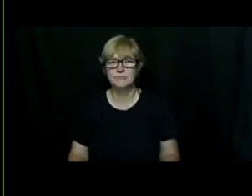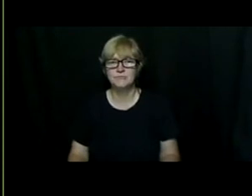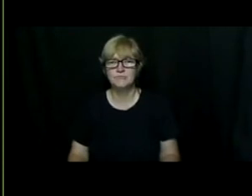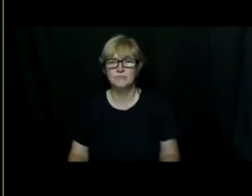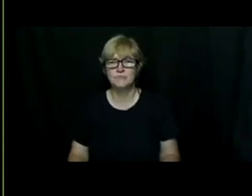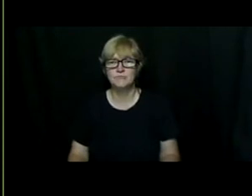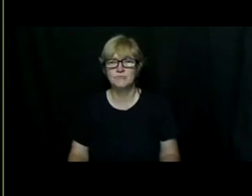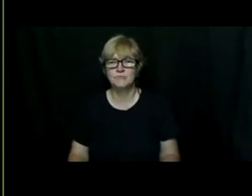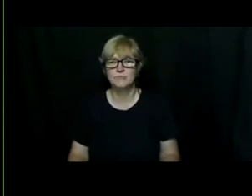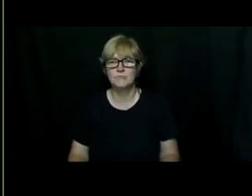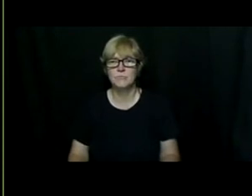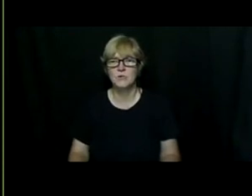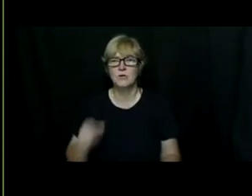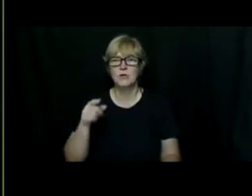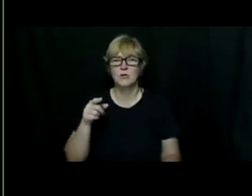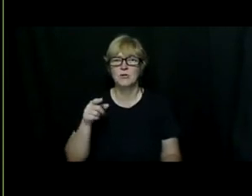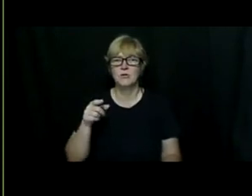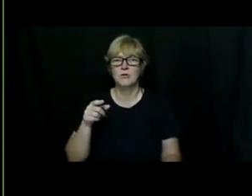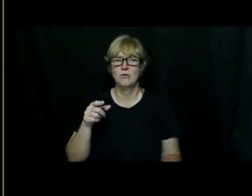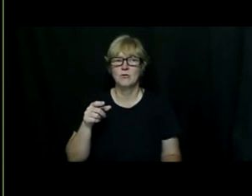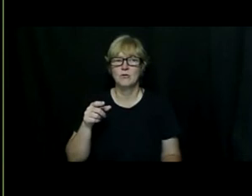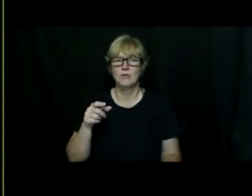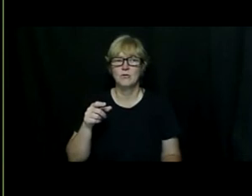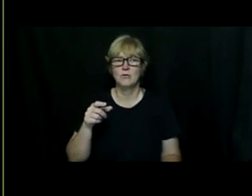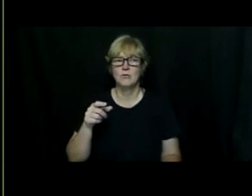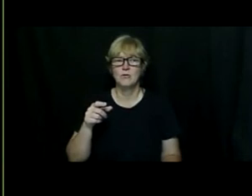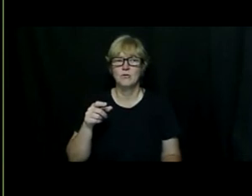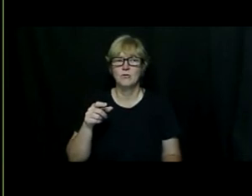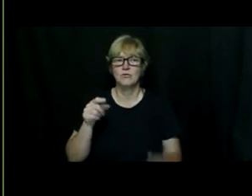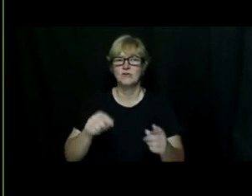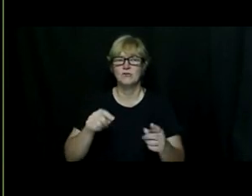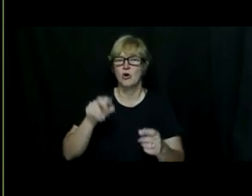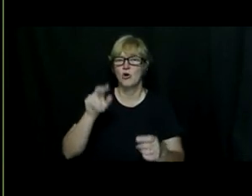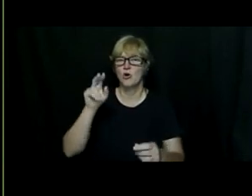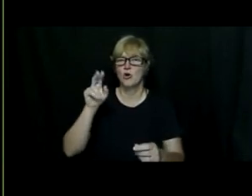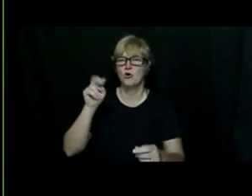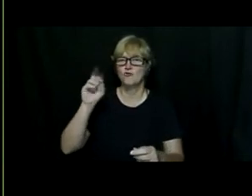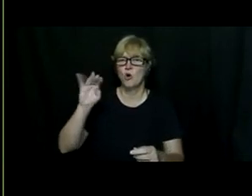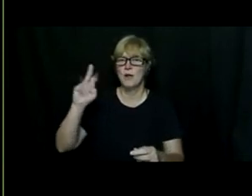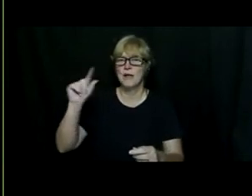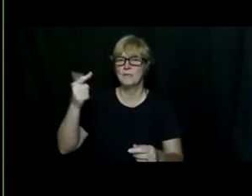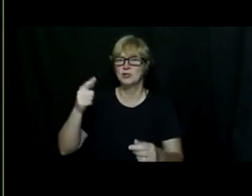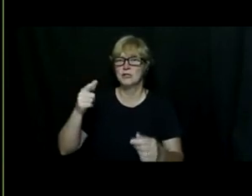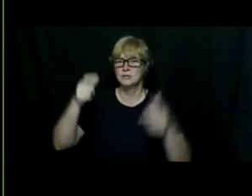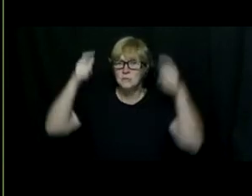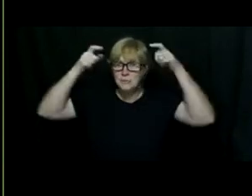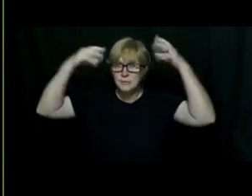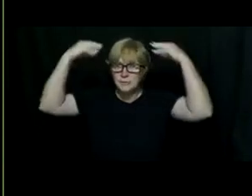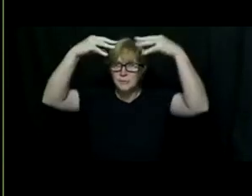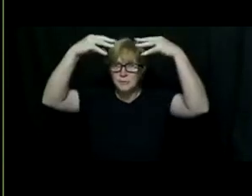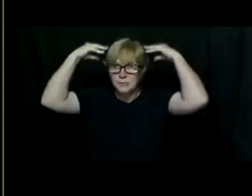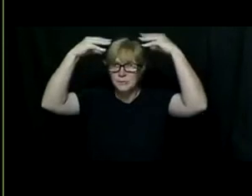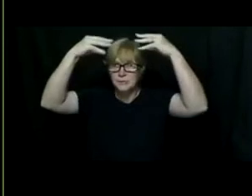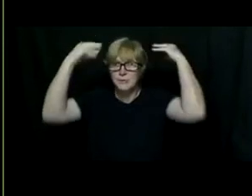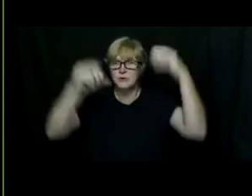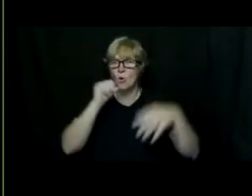the studies that are covered also don't involve neuroimaging studies that have fingers in them. And this is part of the